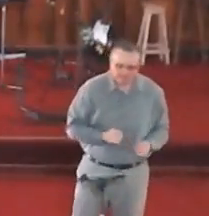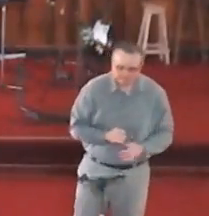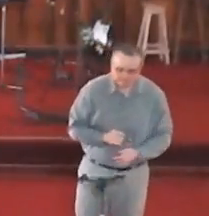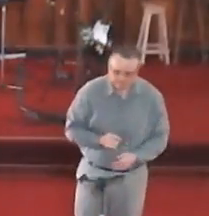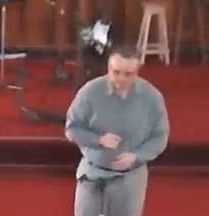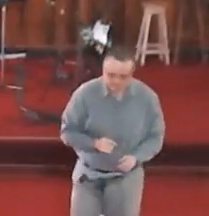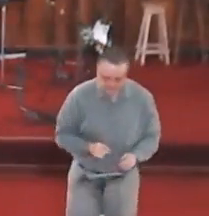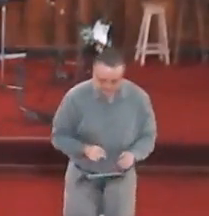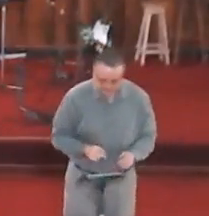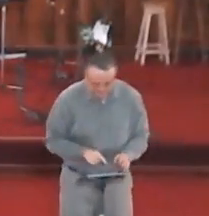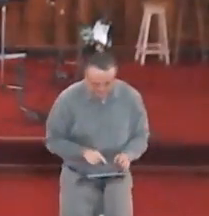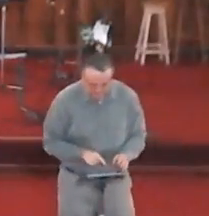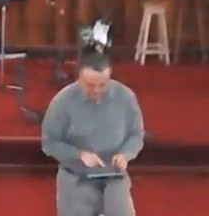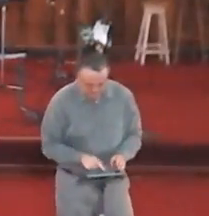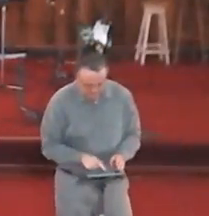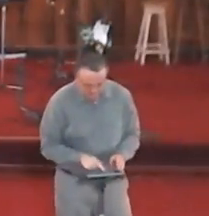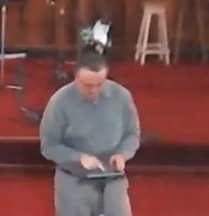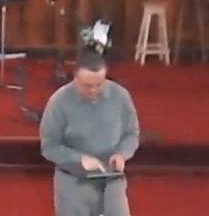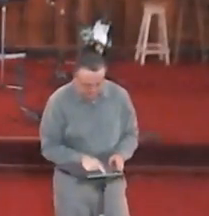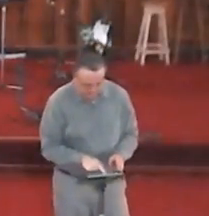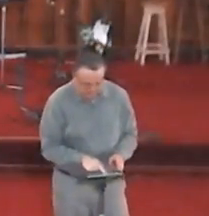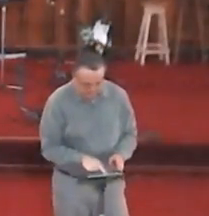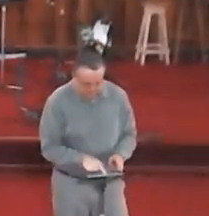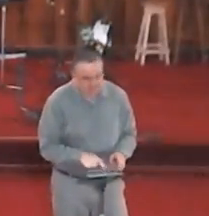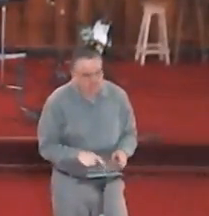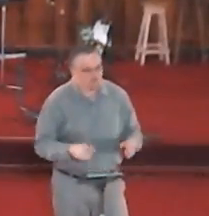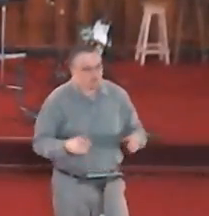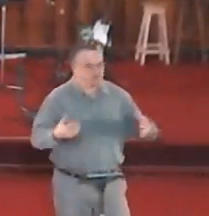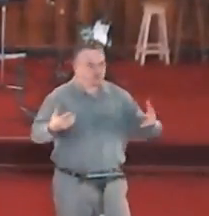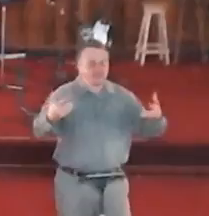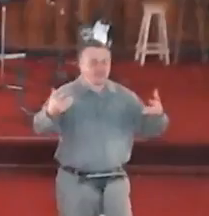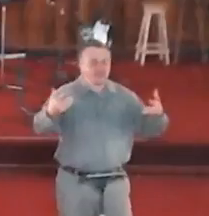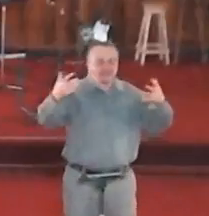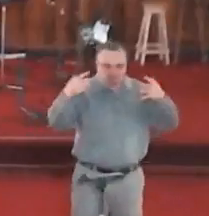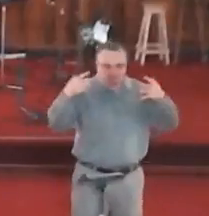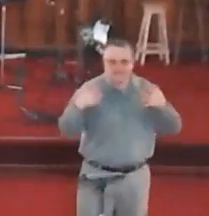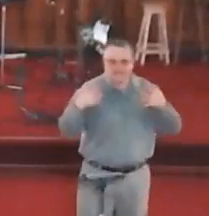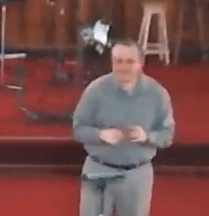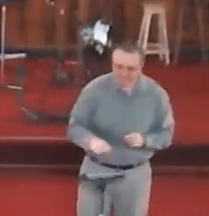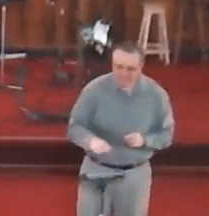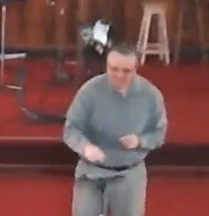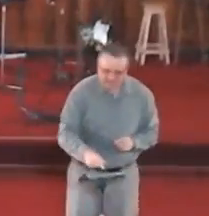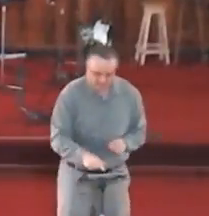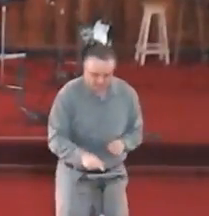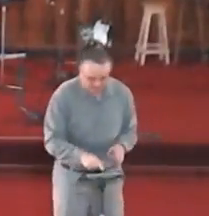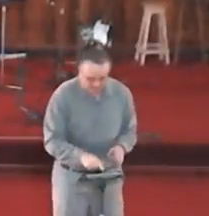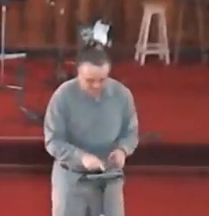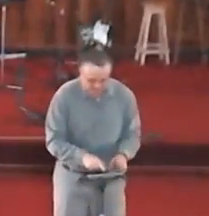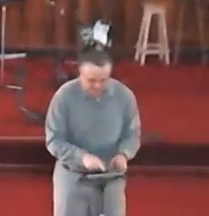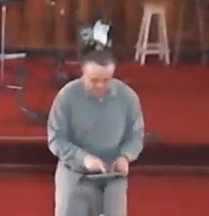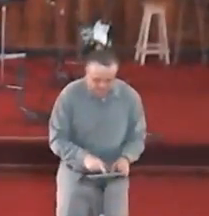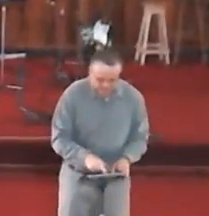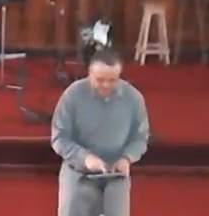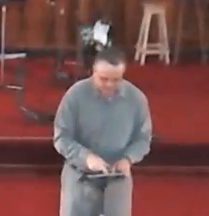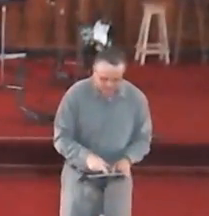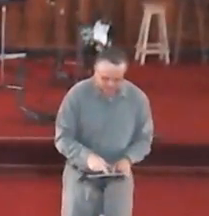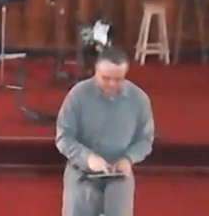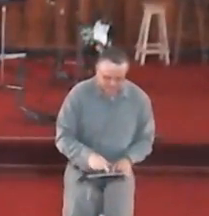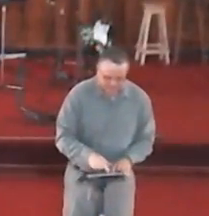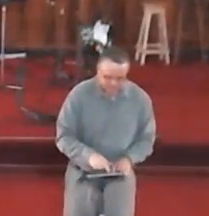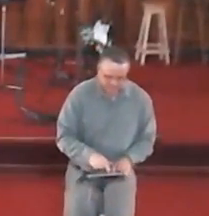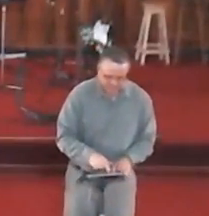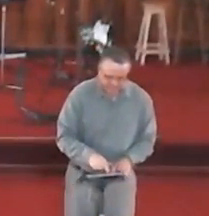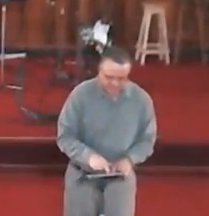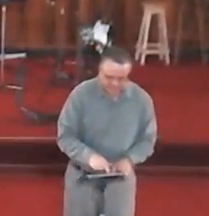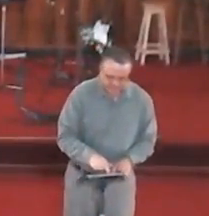this Barnabas, this son of encouragement, had a mouth that did exactly that. Una boca inspirada por el Espíritu Santo. A mouth